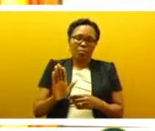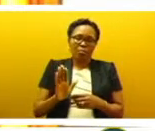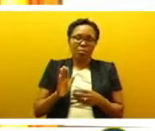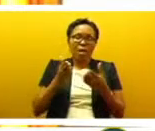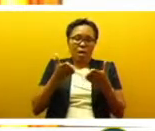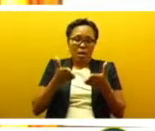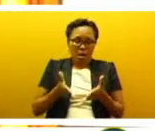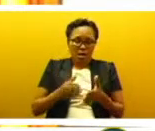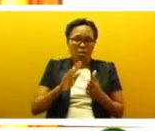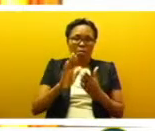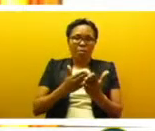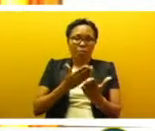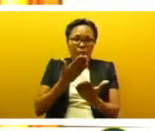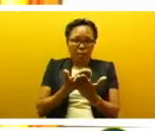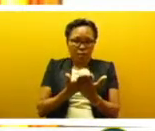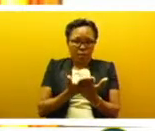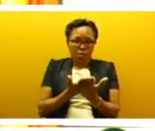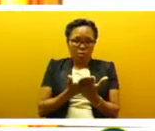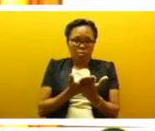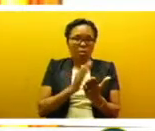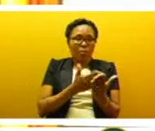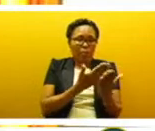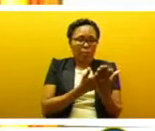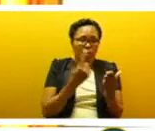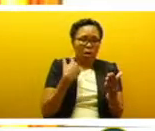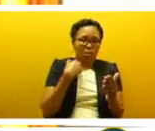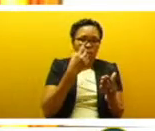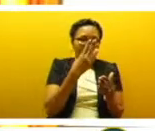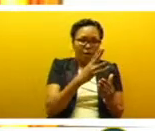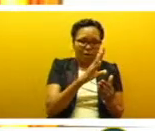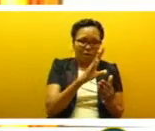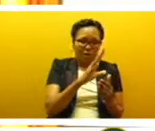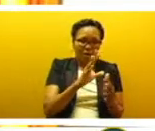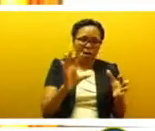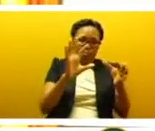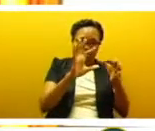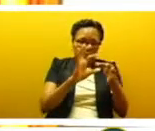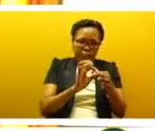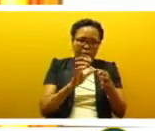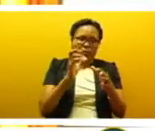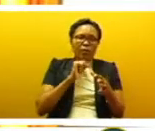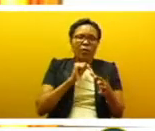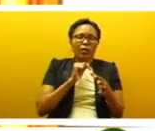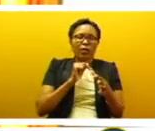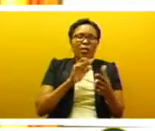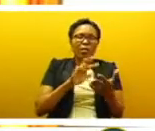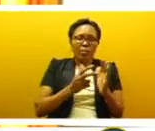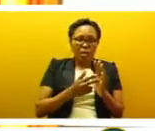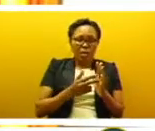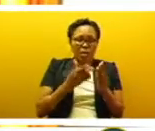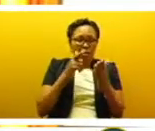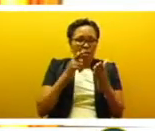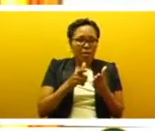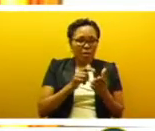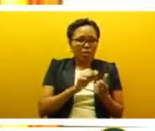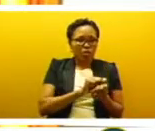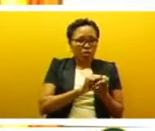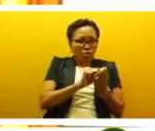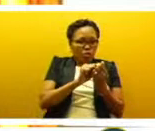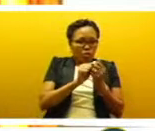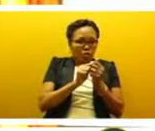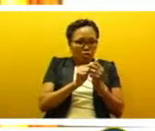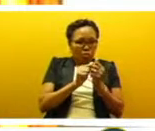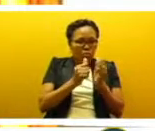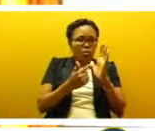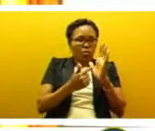petition number 5, as consolidated, therefore tilts on the violation